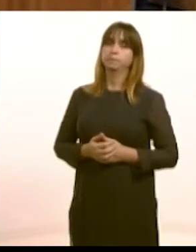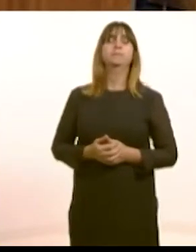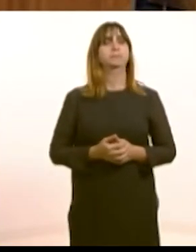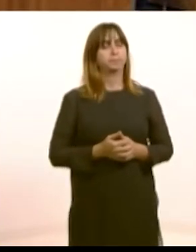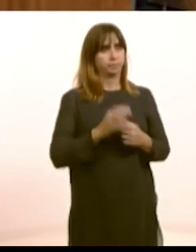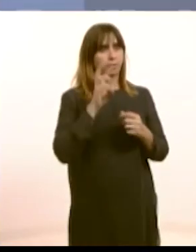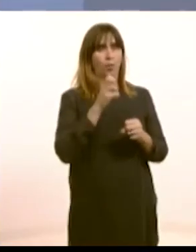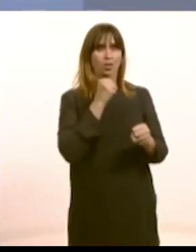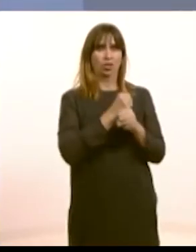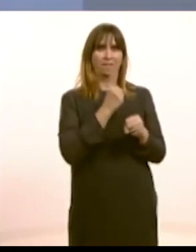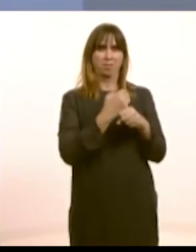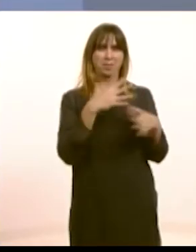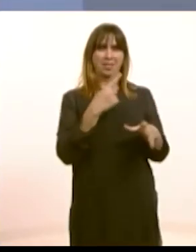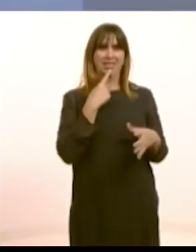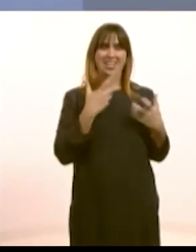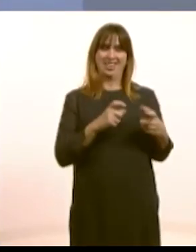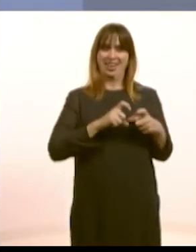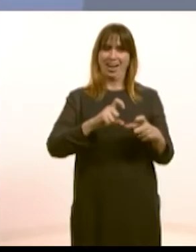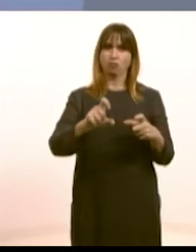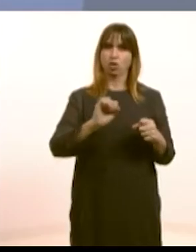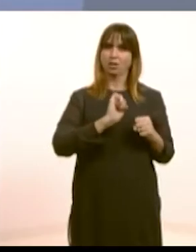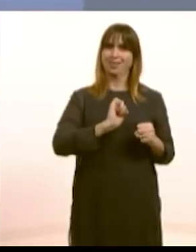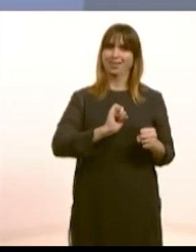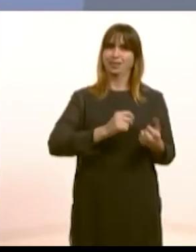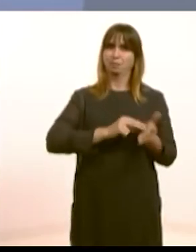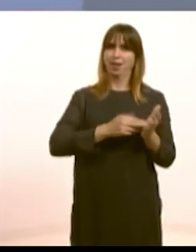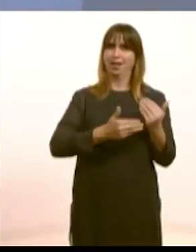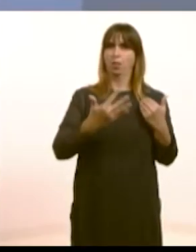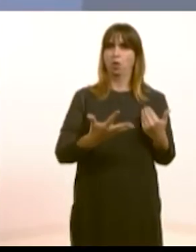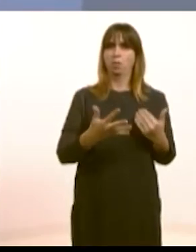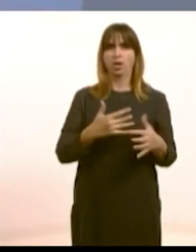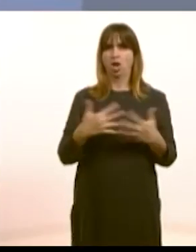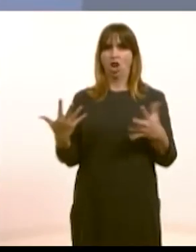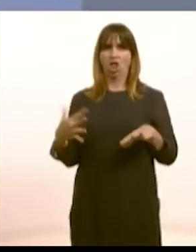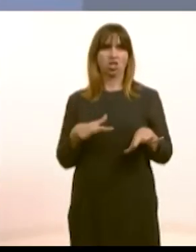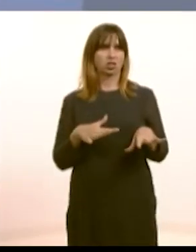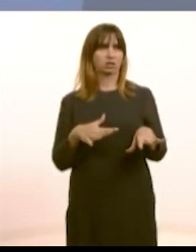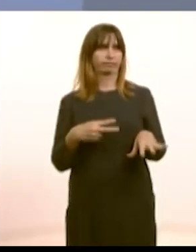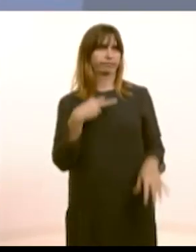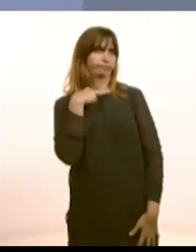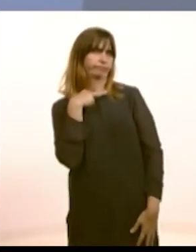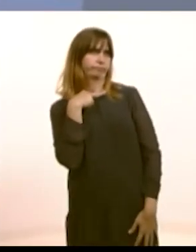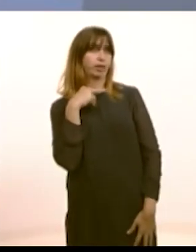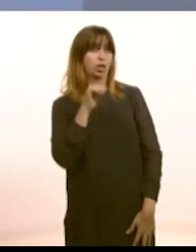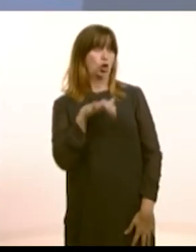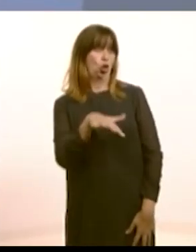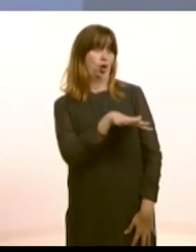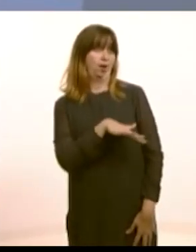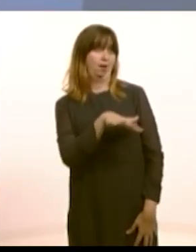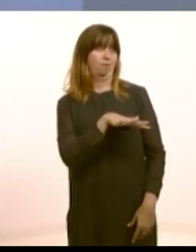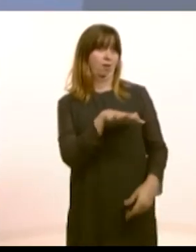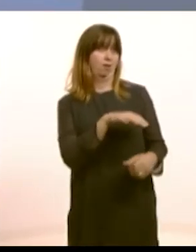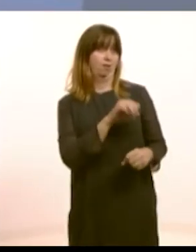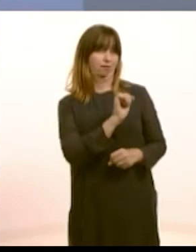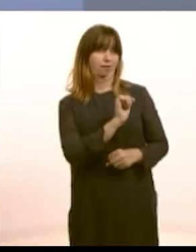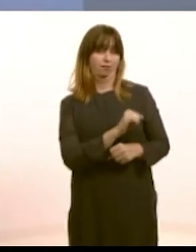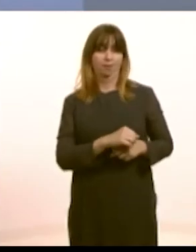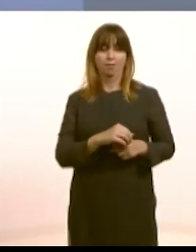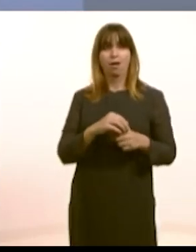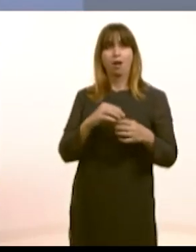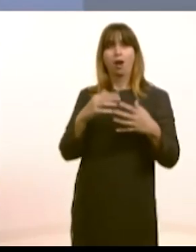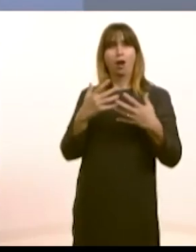Government's decision to stick with its existing business scheme hasn't received the reception you might have liked in your own constituency, First Minister. Trades are